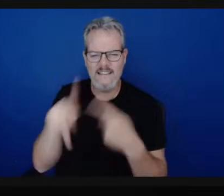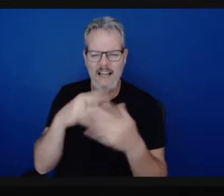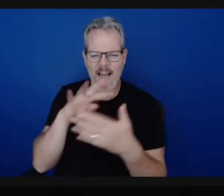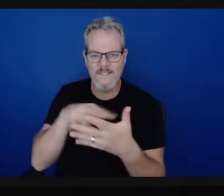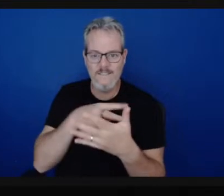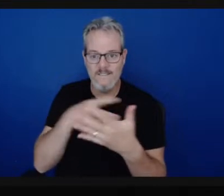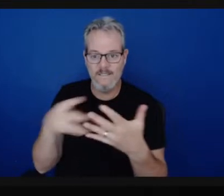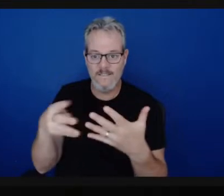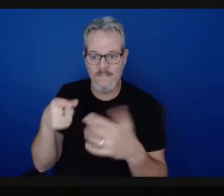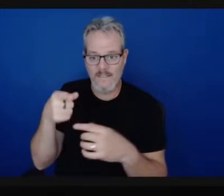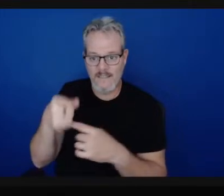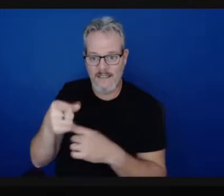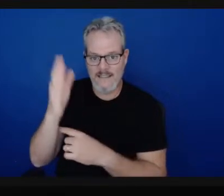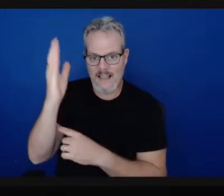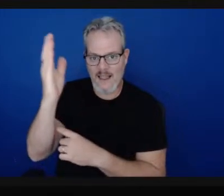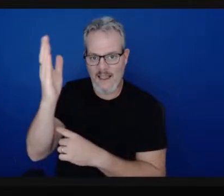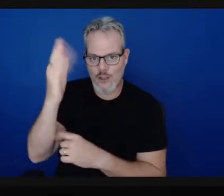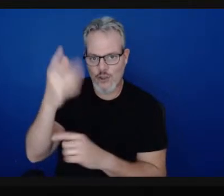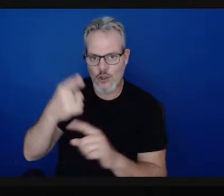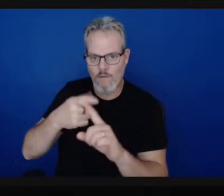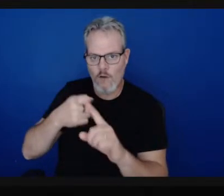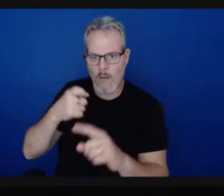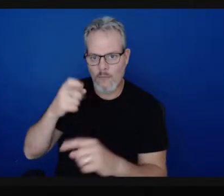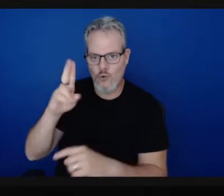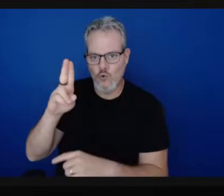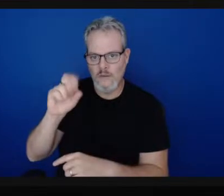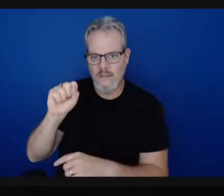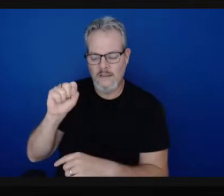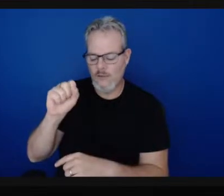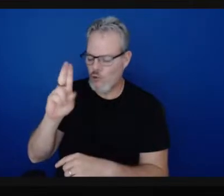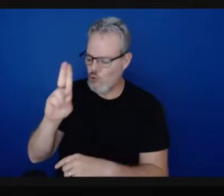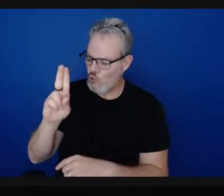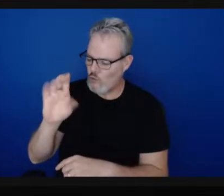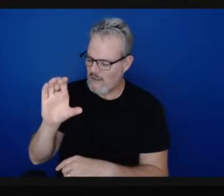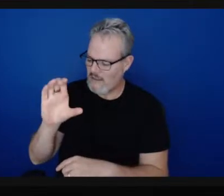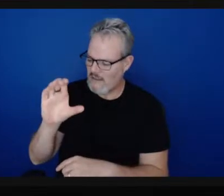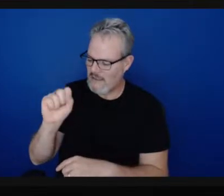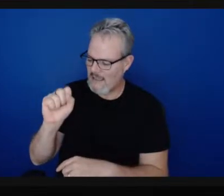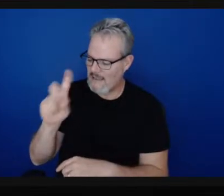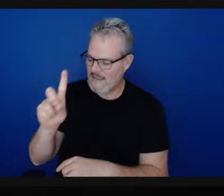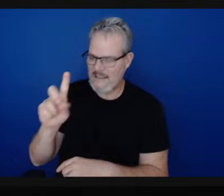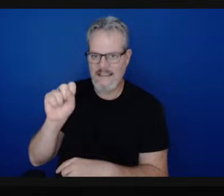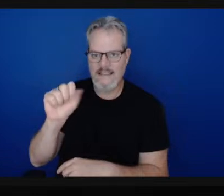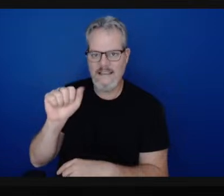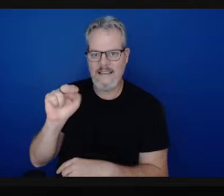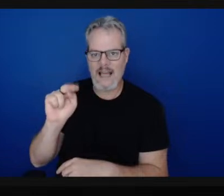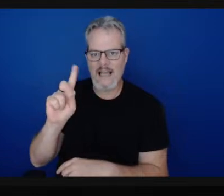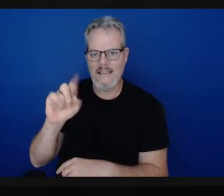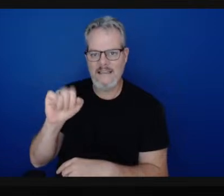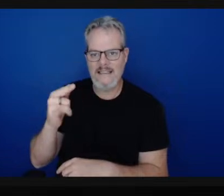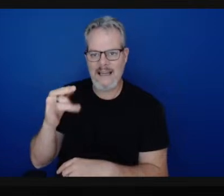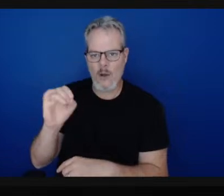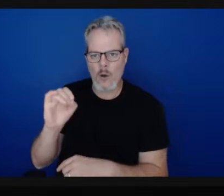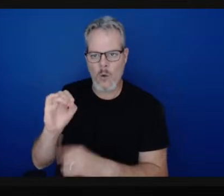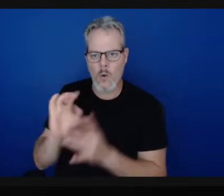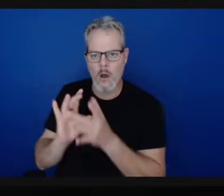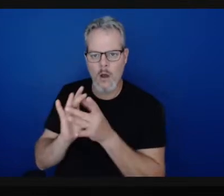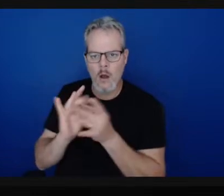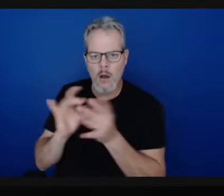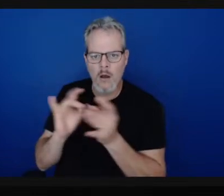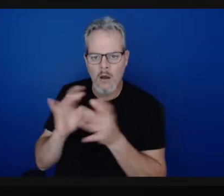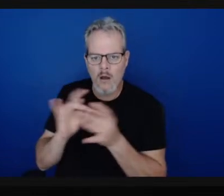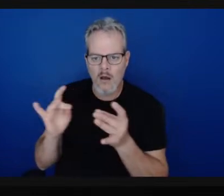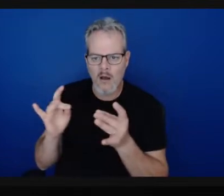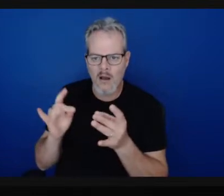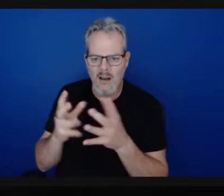from UCSD, San Diego. And what I'm trying to get at here, I'm going to just talk through all I want to care about on this graph. There's a